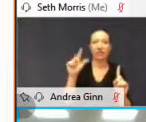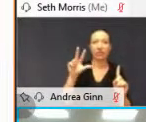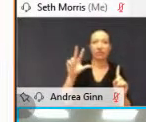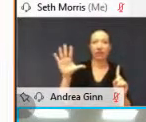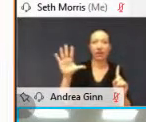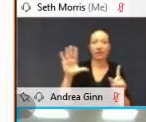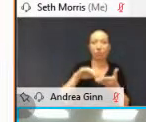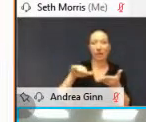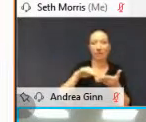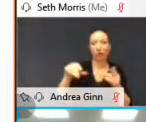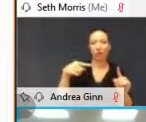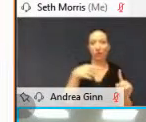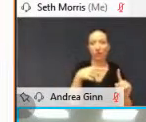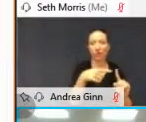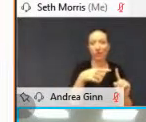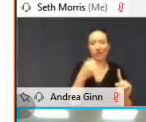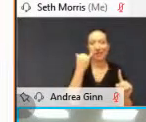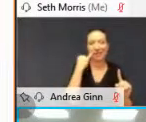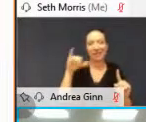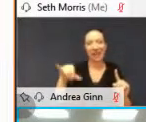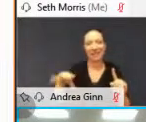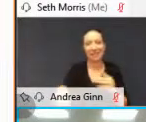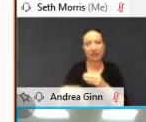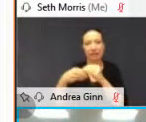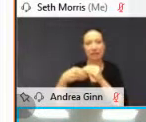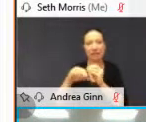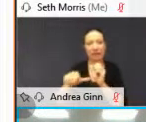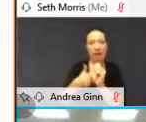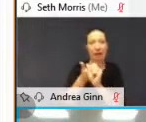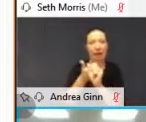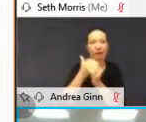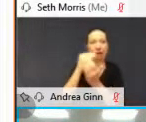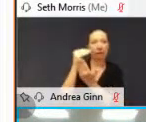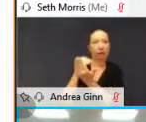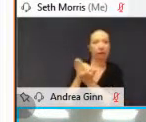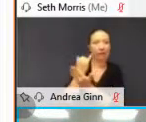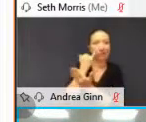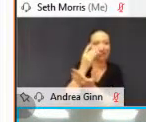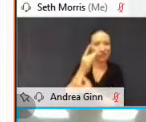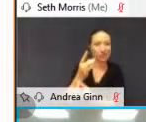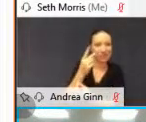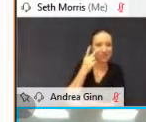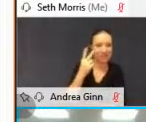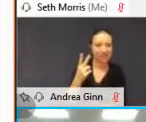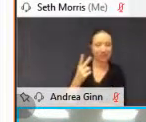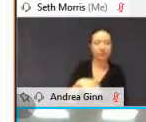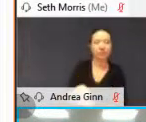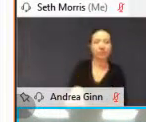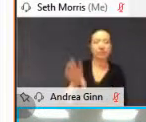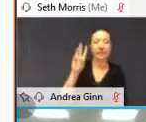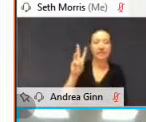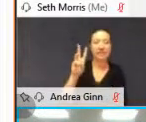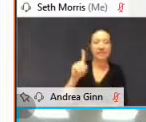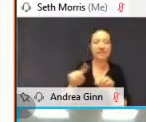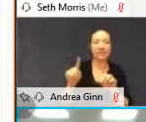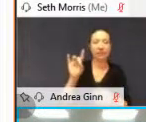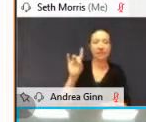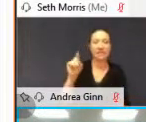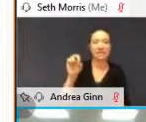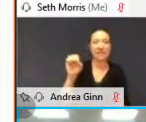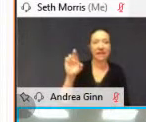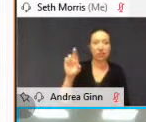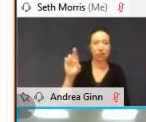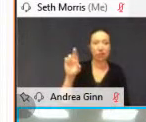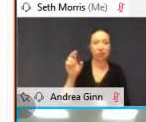also included in the appendix if you're interested. And we've also received approval on 6 disaster state plan amendments.